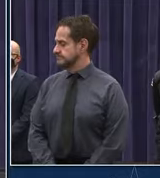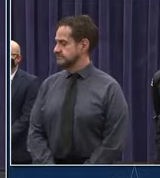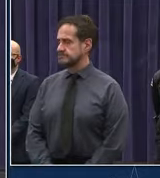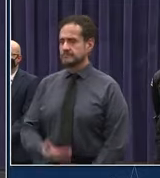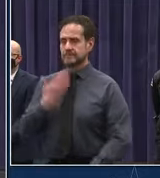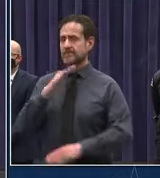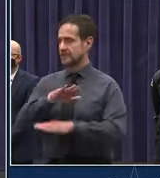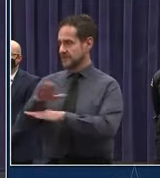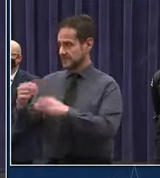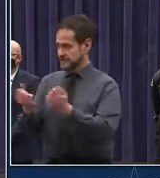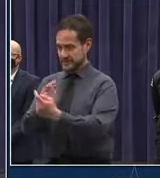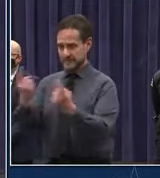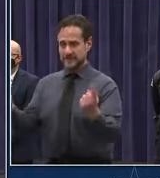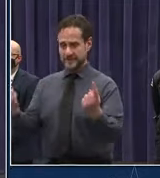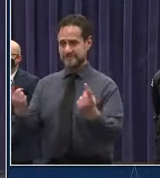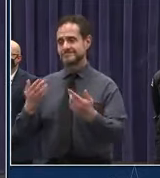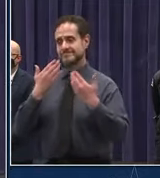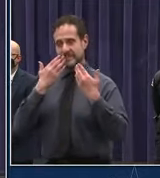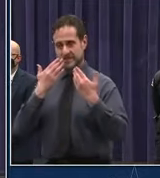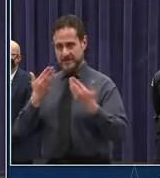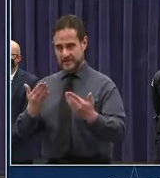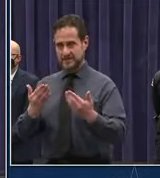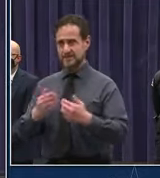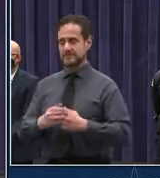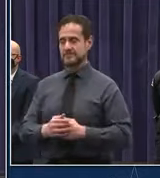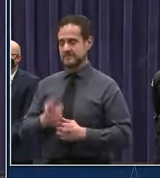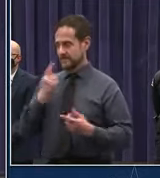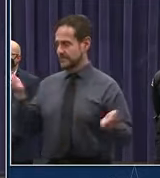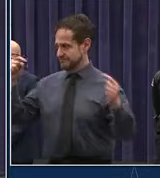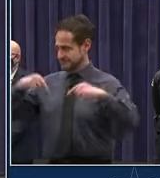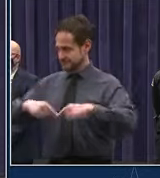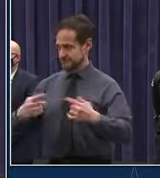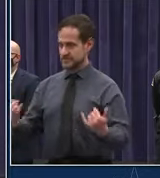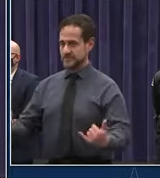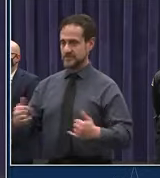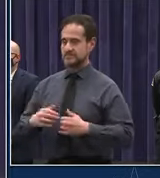Good afternoon, everyone, and thank you for being here.